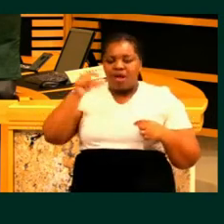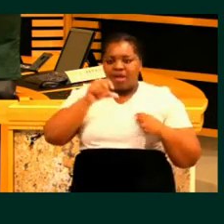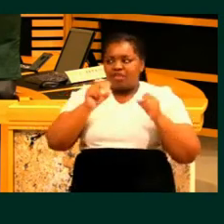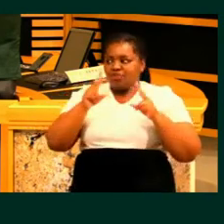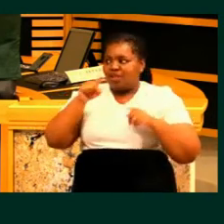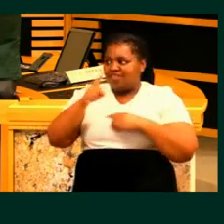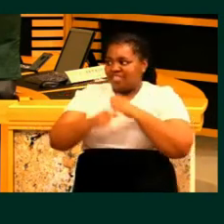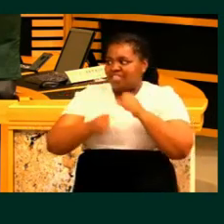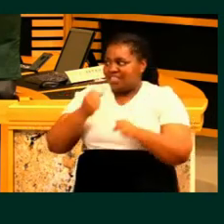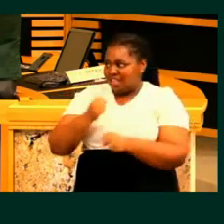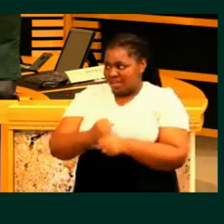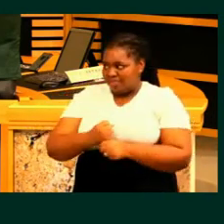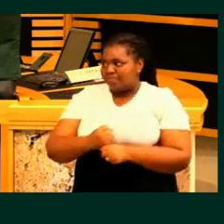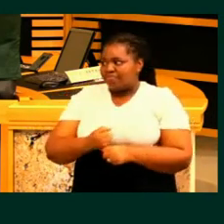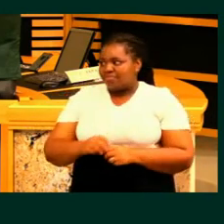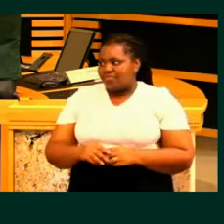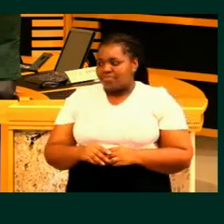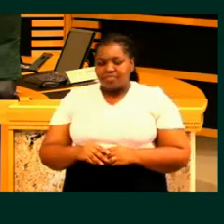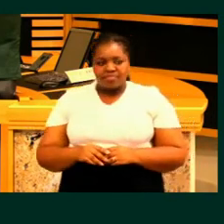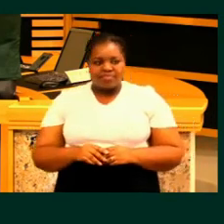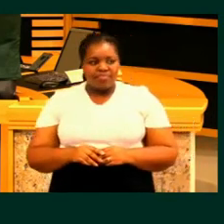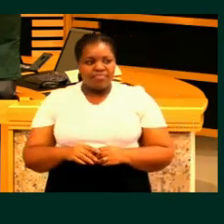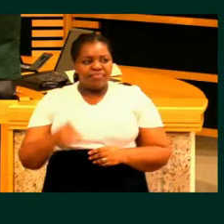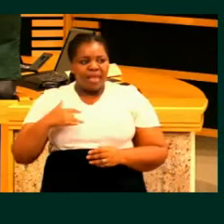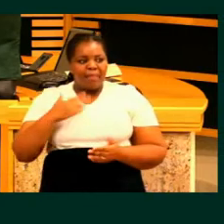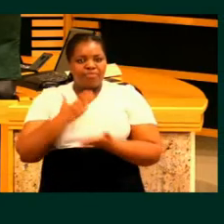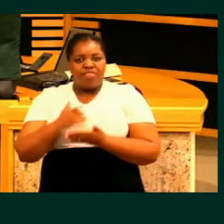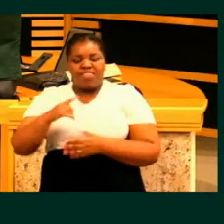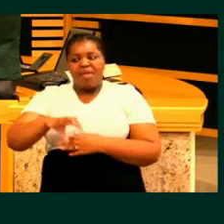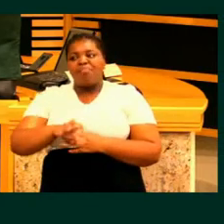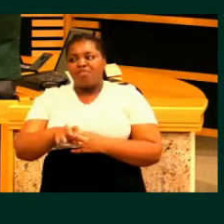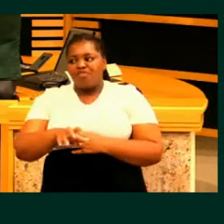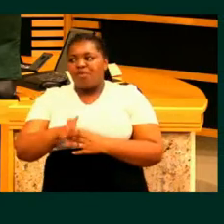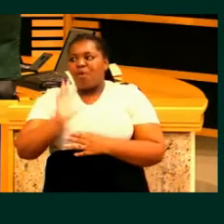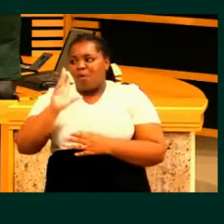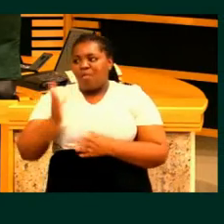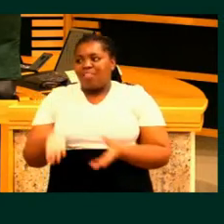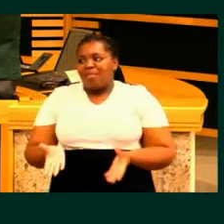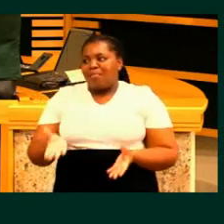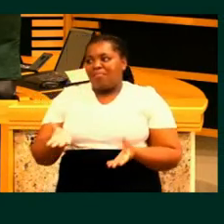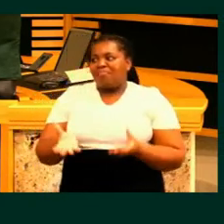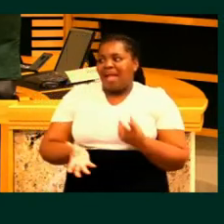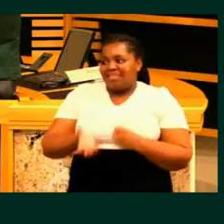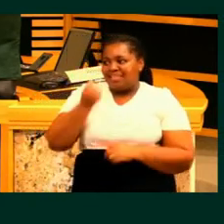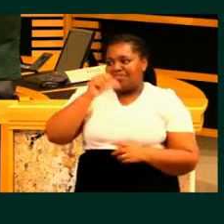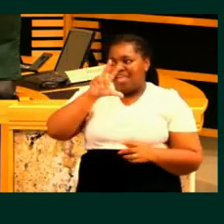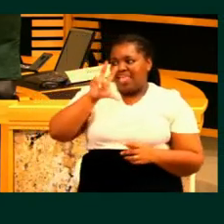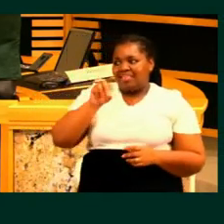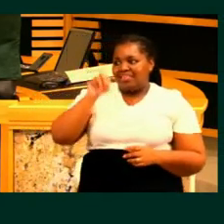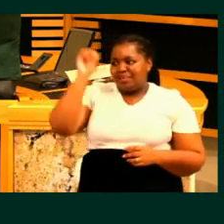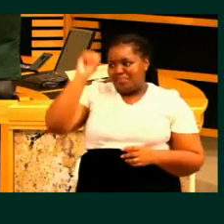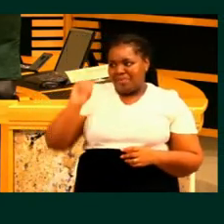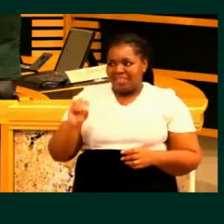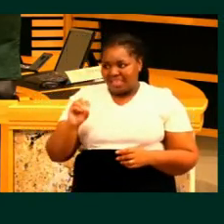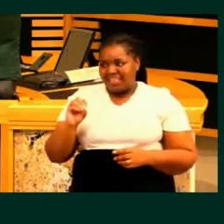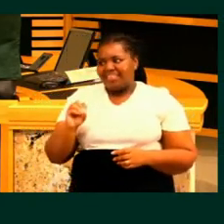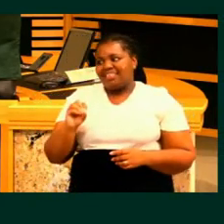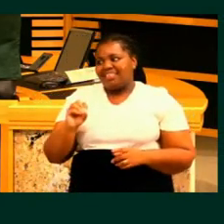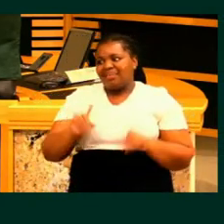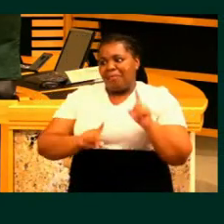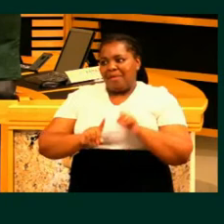I can bet that this province is going to hit the 880 % pass Mark in